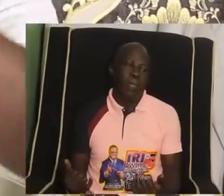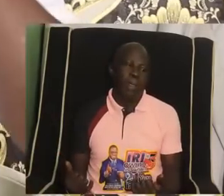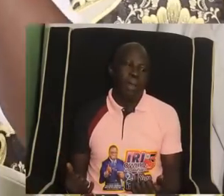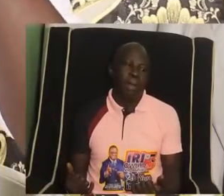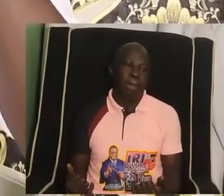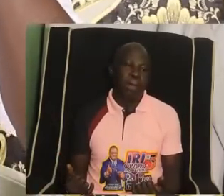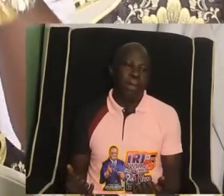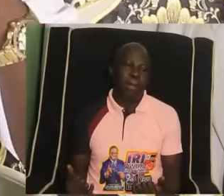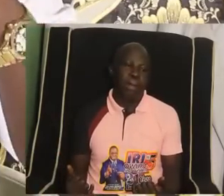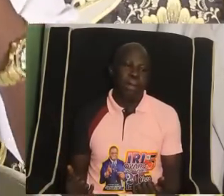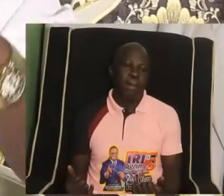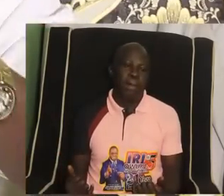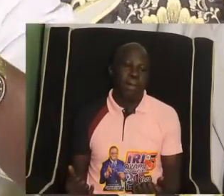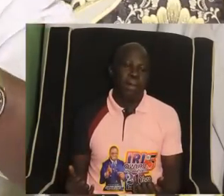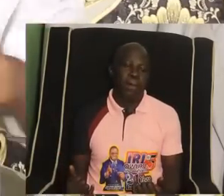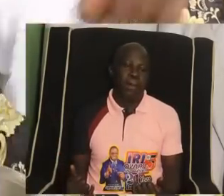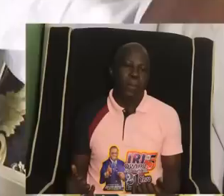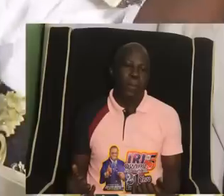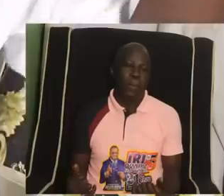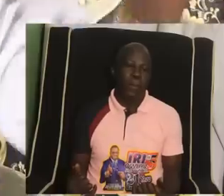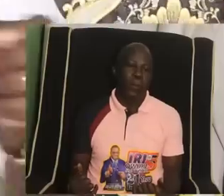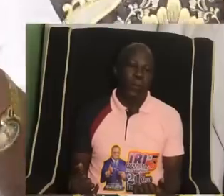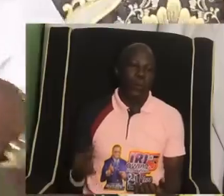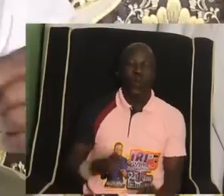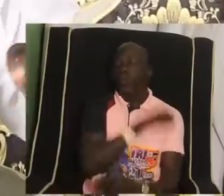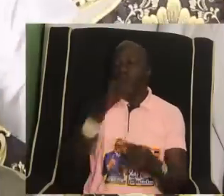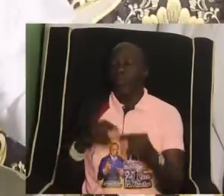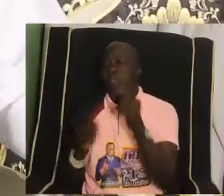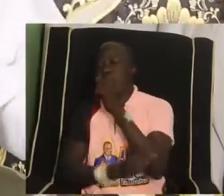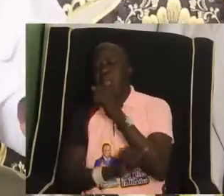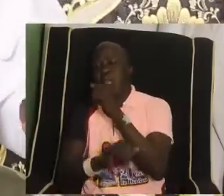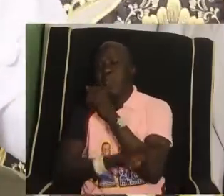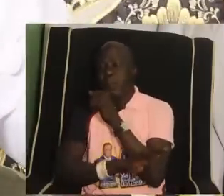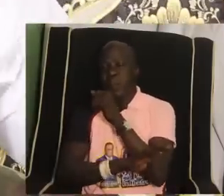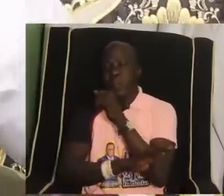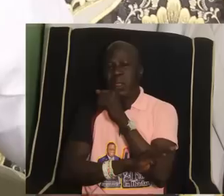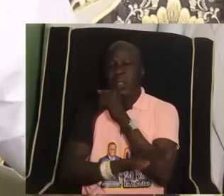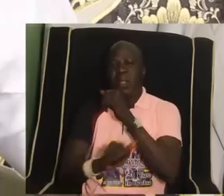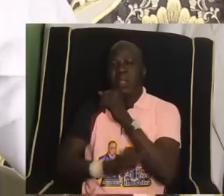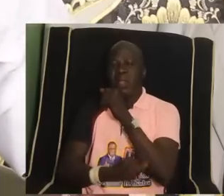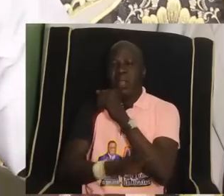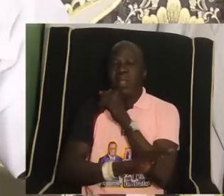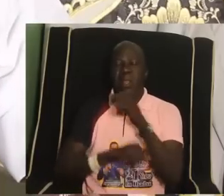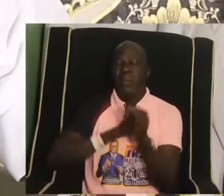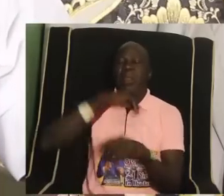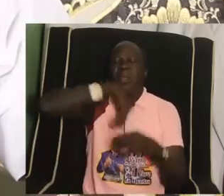egbo nigbati Abraham wa ni hila hilo ti o mo bi ti o lo. When Adam was sura re lo banle. Adam was panic. I don't know where to